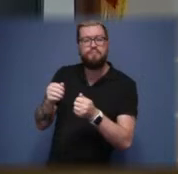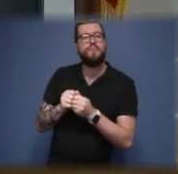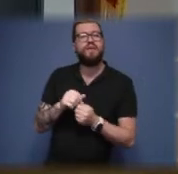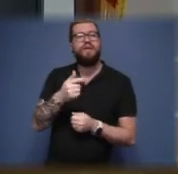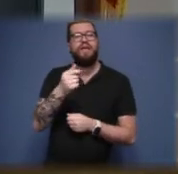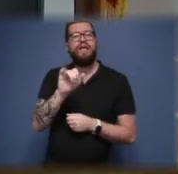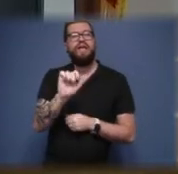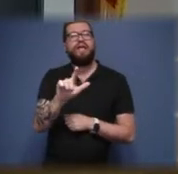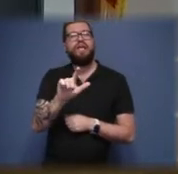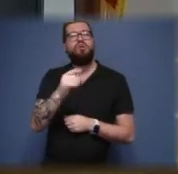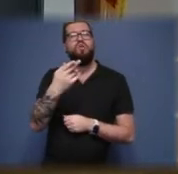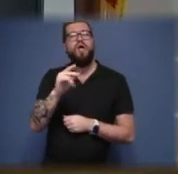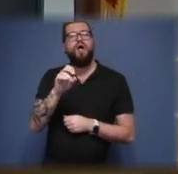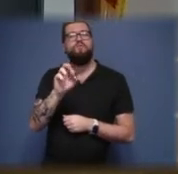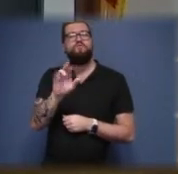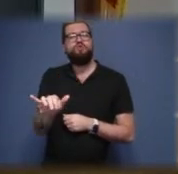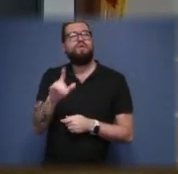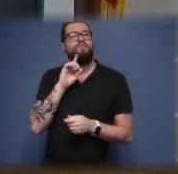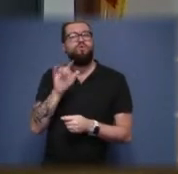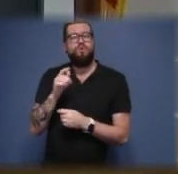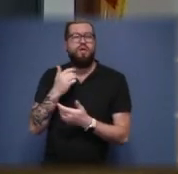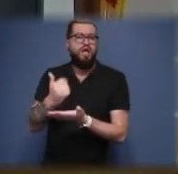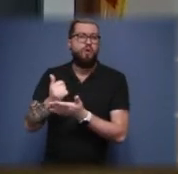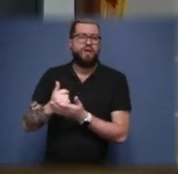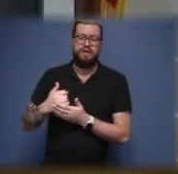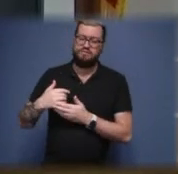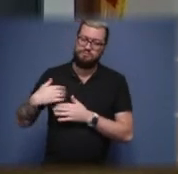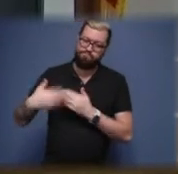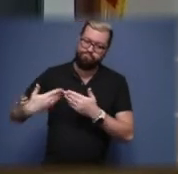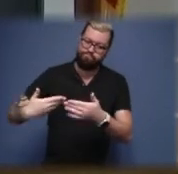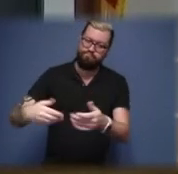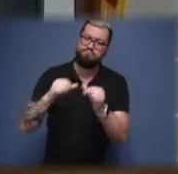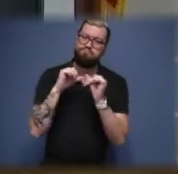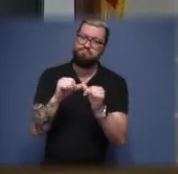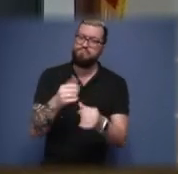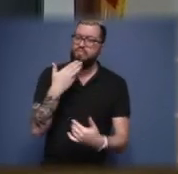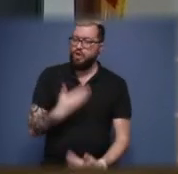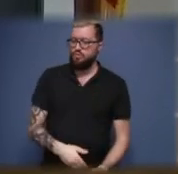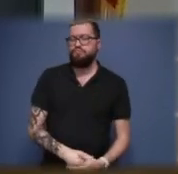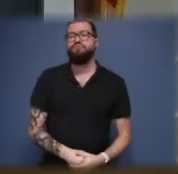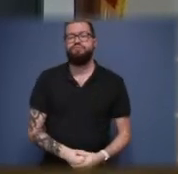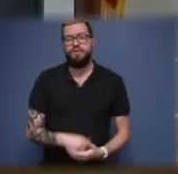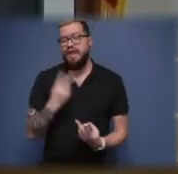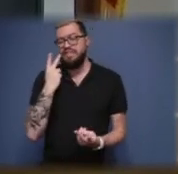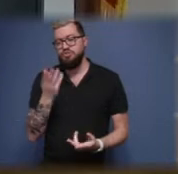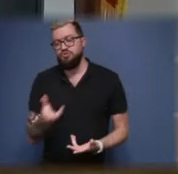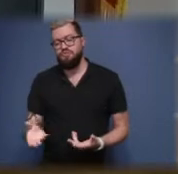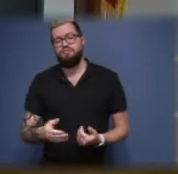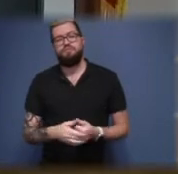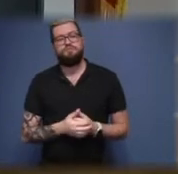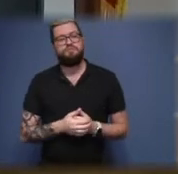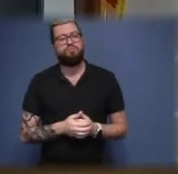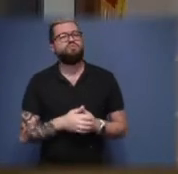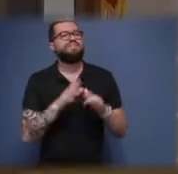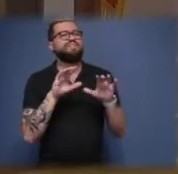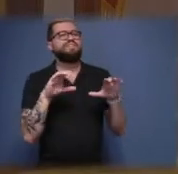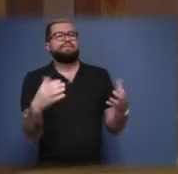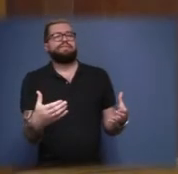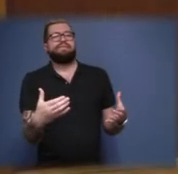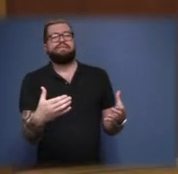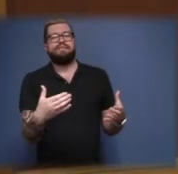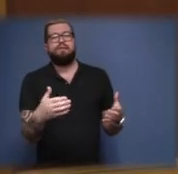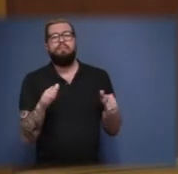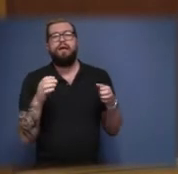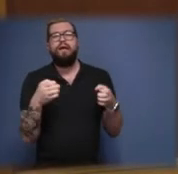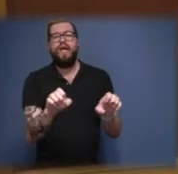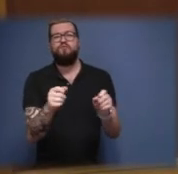also keeping us going. I see you under there. Thank you. This was definitely a team effort from just about